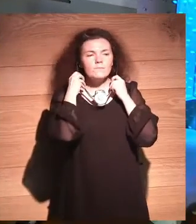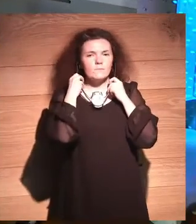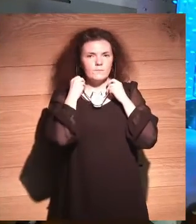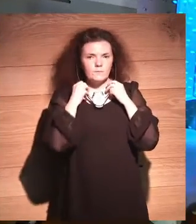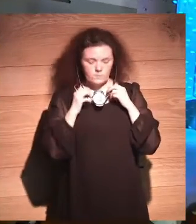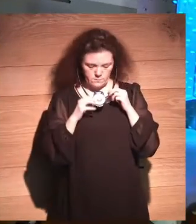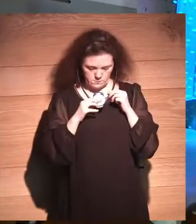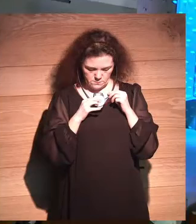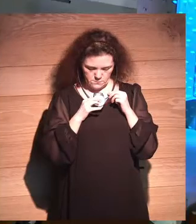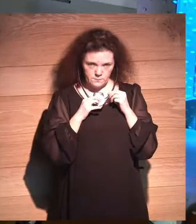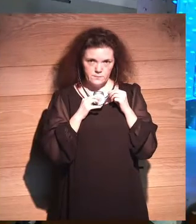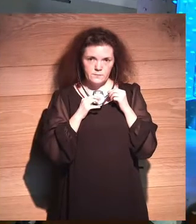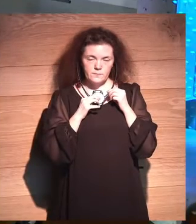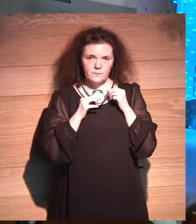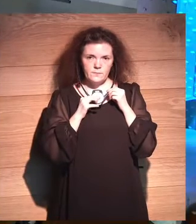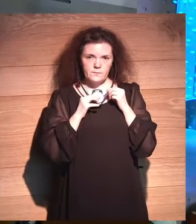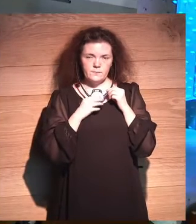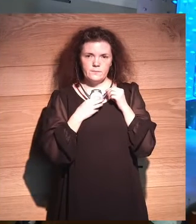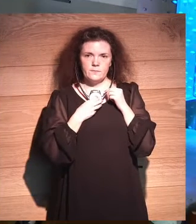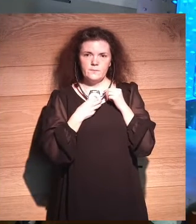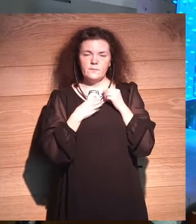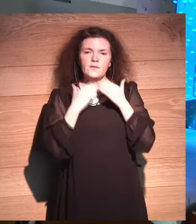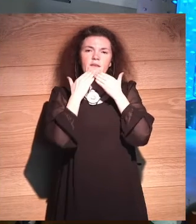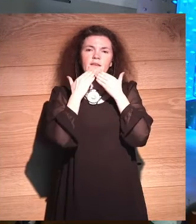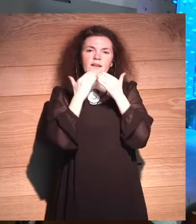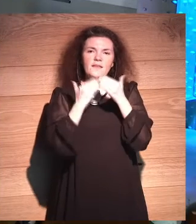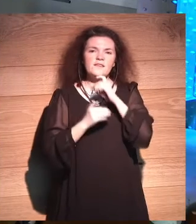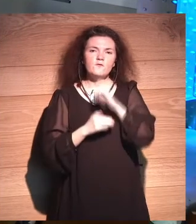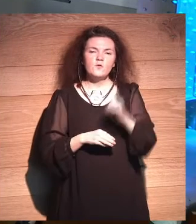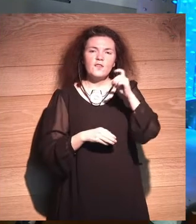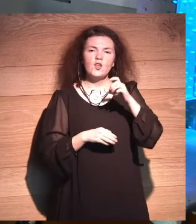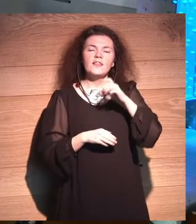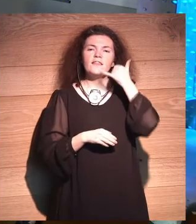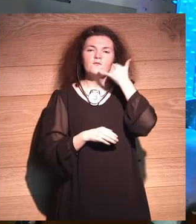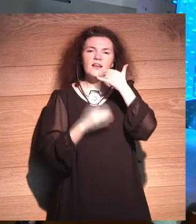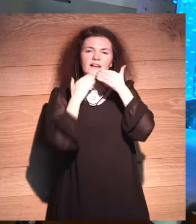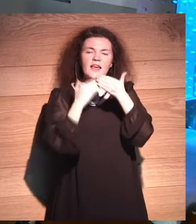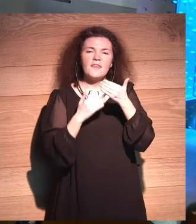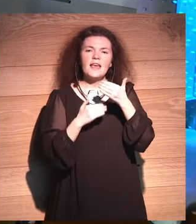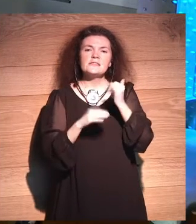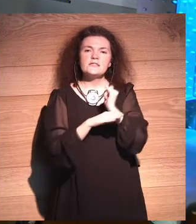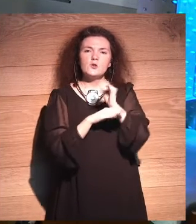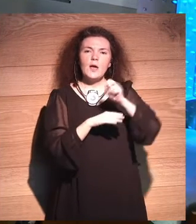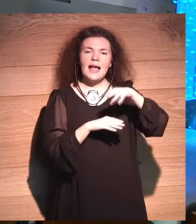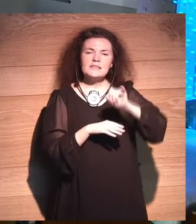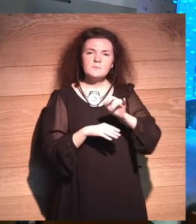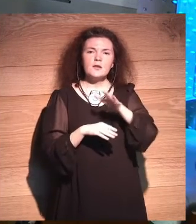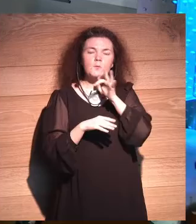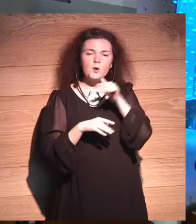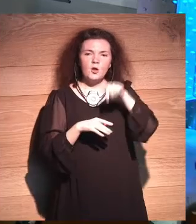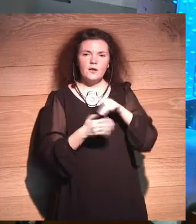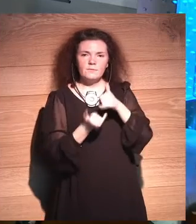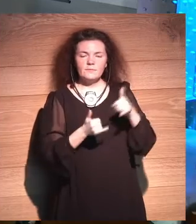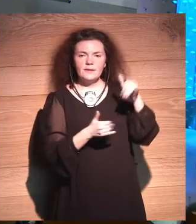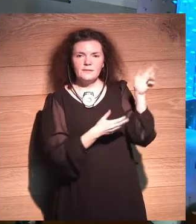Thank you, Sandy. Thank you to the Telefónica, and thank you to the Aspen Institute very, very much for having me today. I'm so